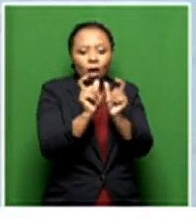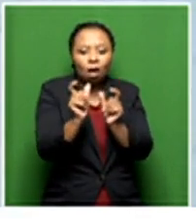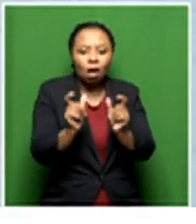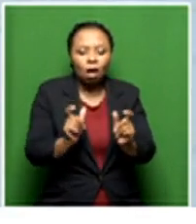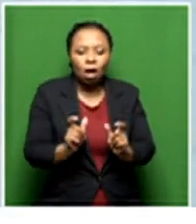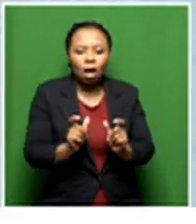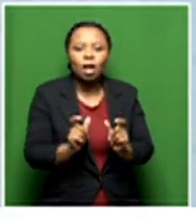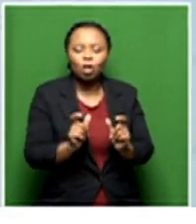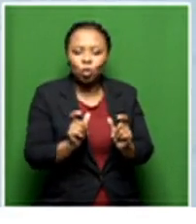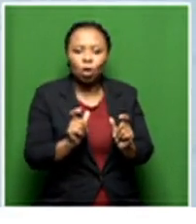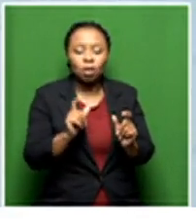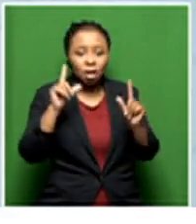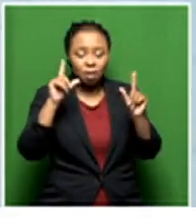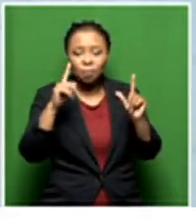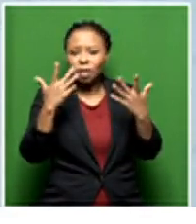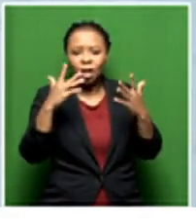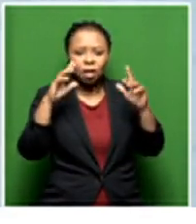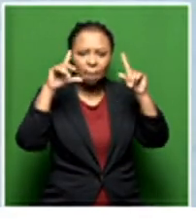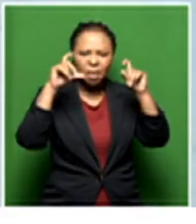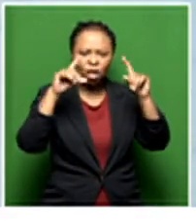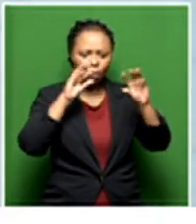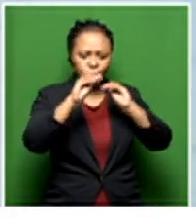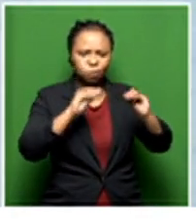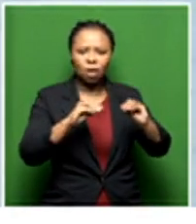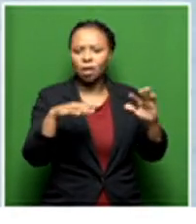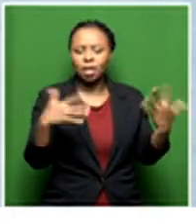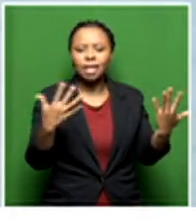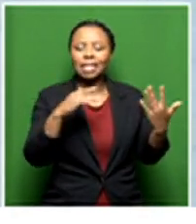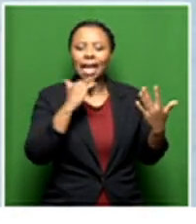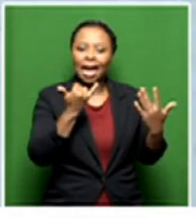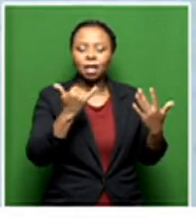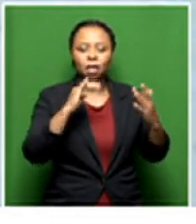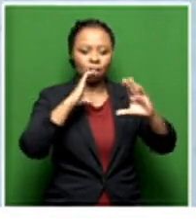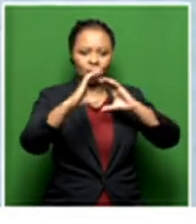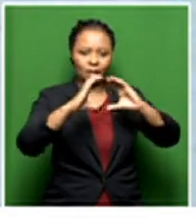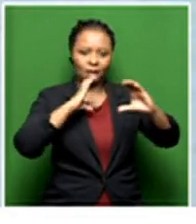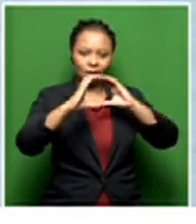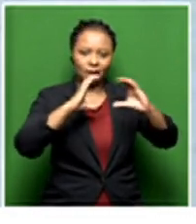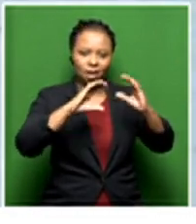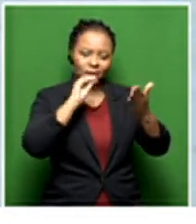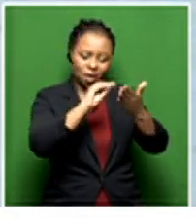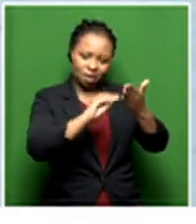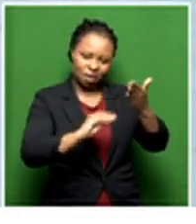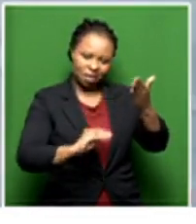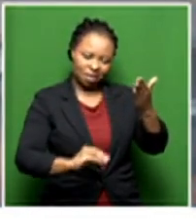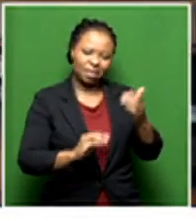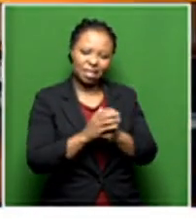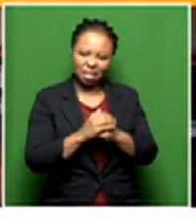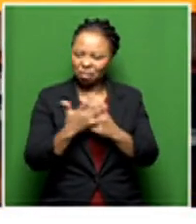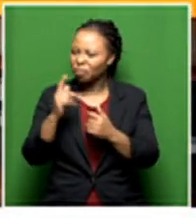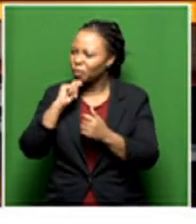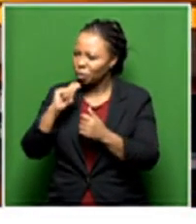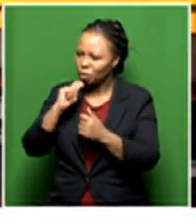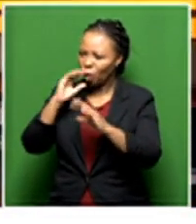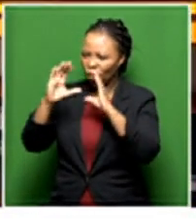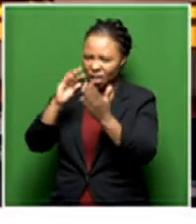it could no longer be a pictorial. It had to be a conversation piece. Okay, a conversation piece it is. It